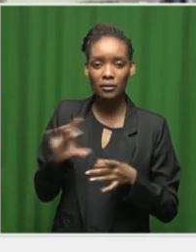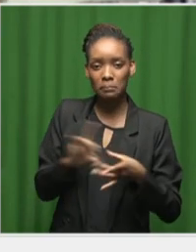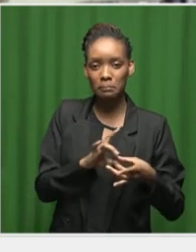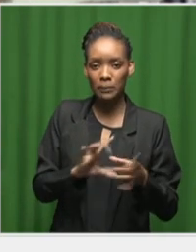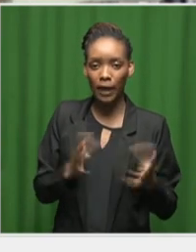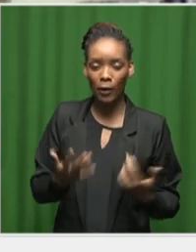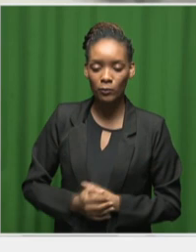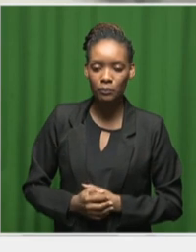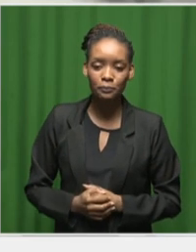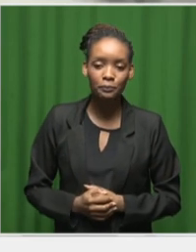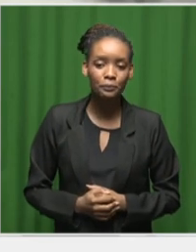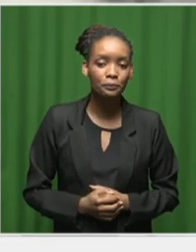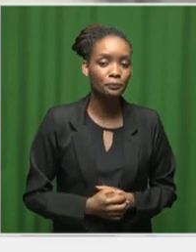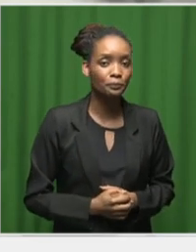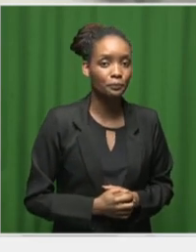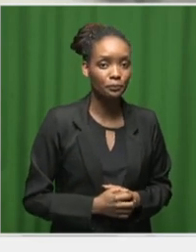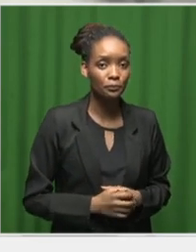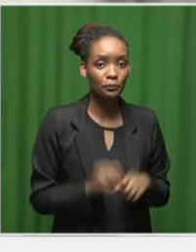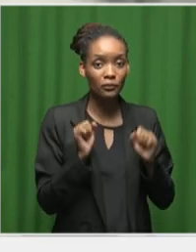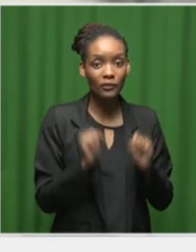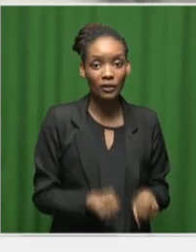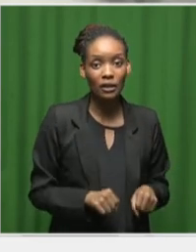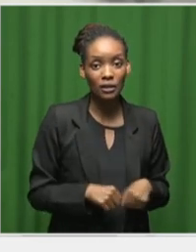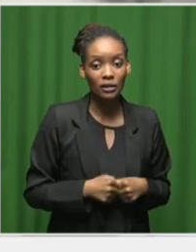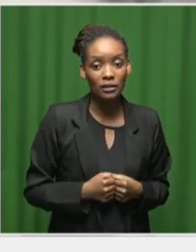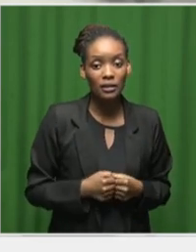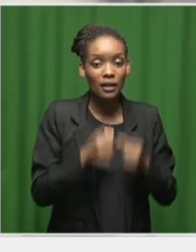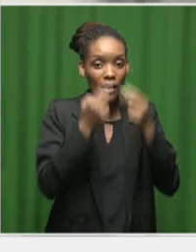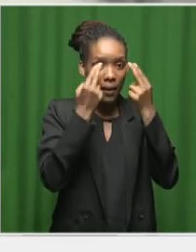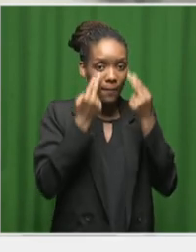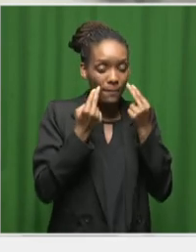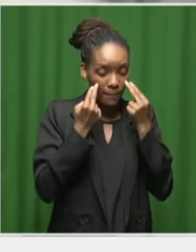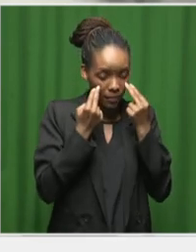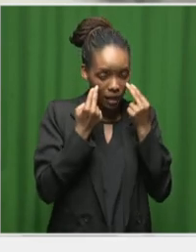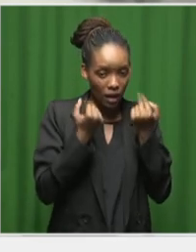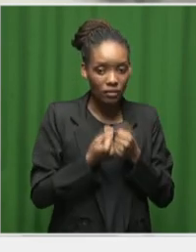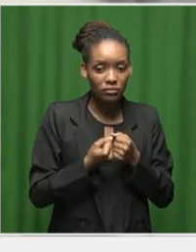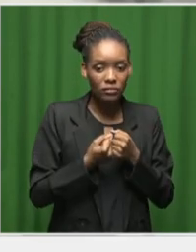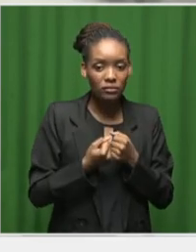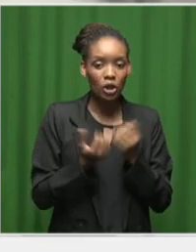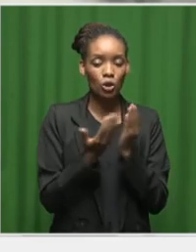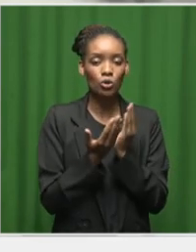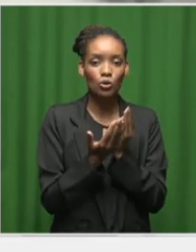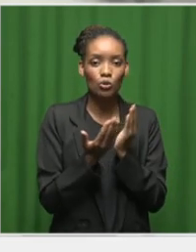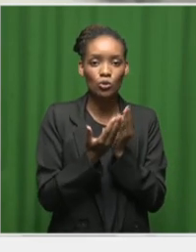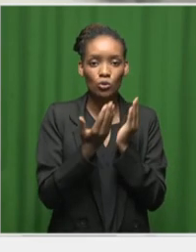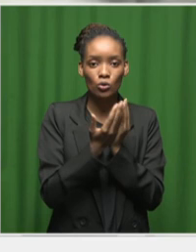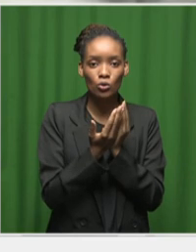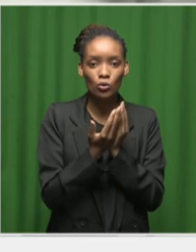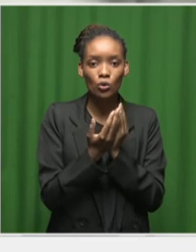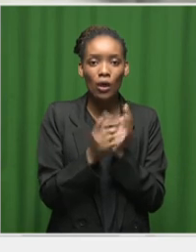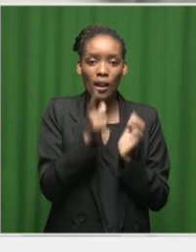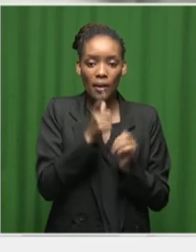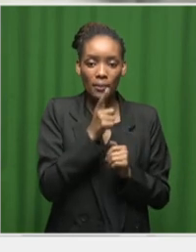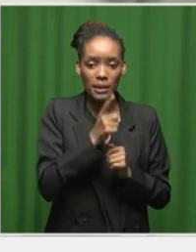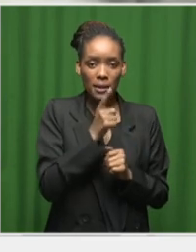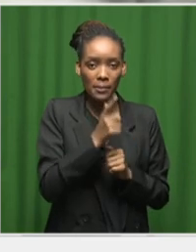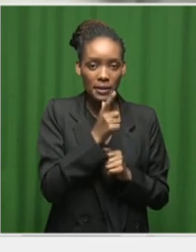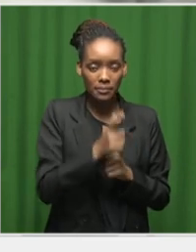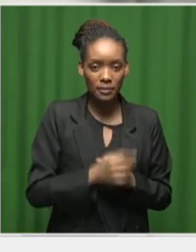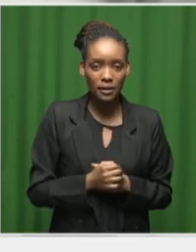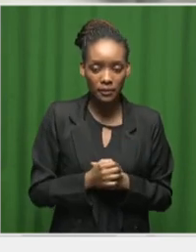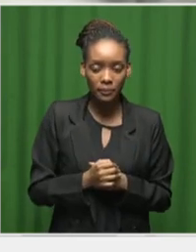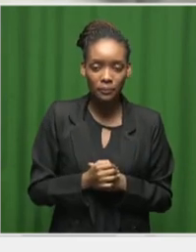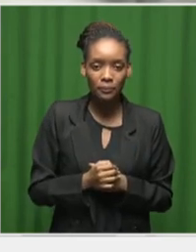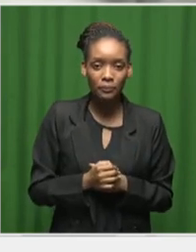Yes, he studied, you know, he was blind. He attended the Arthur Blexall School in Pietermaritzburg.